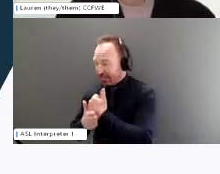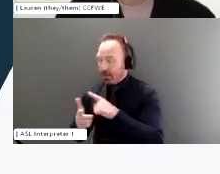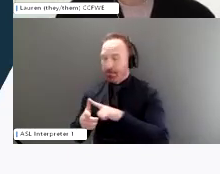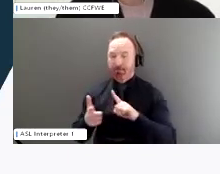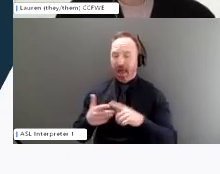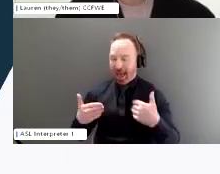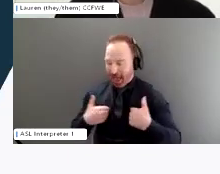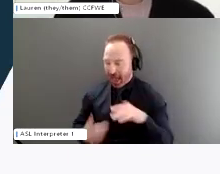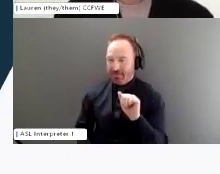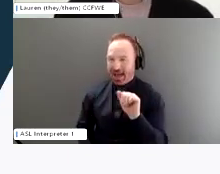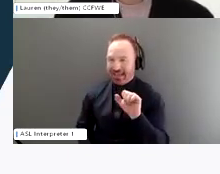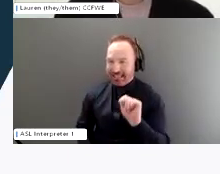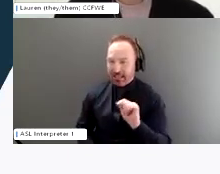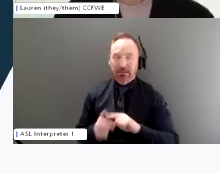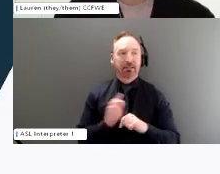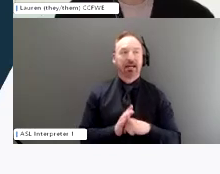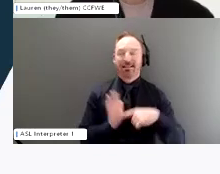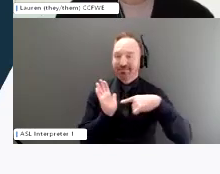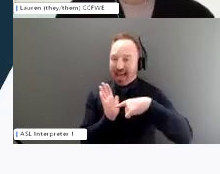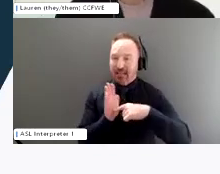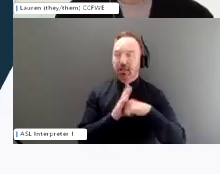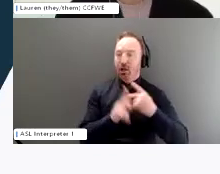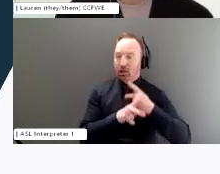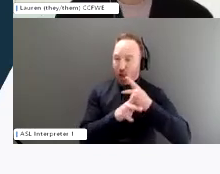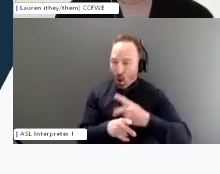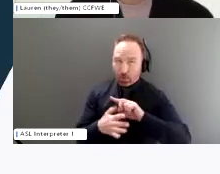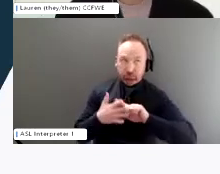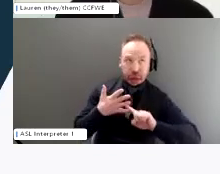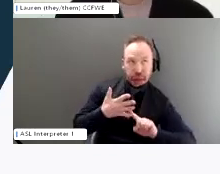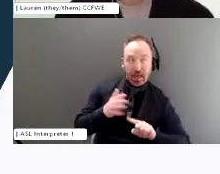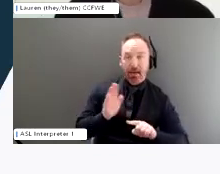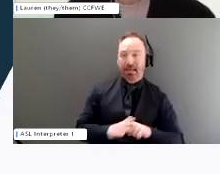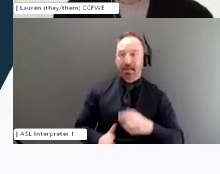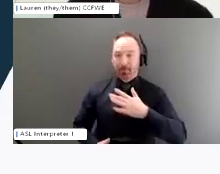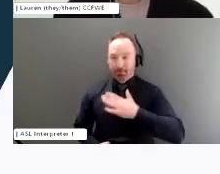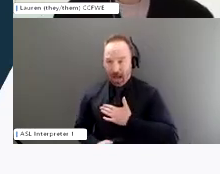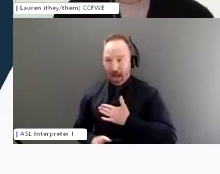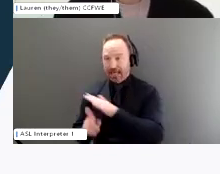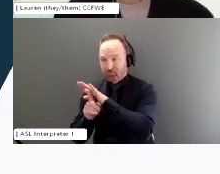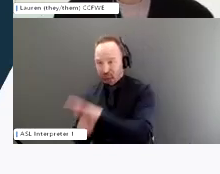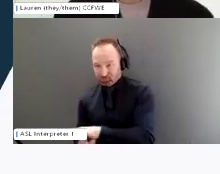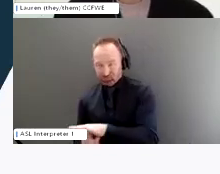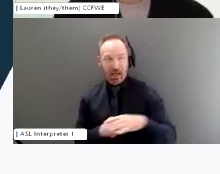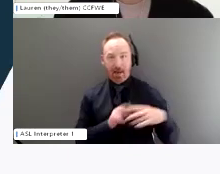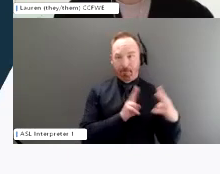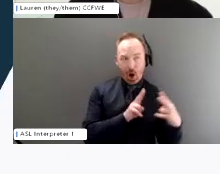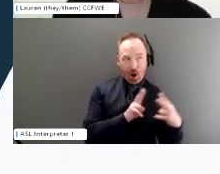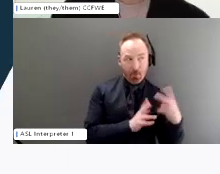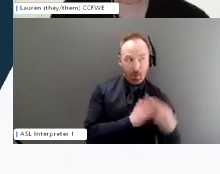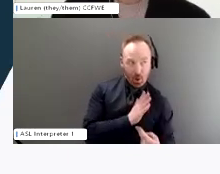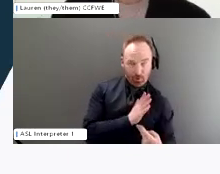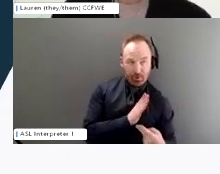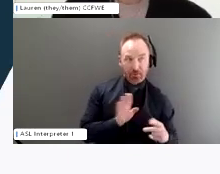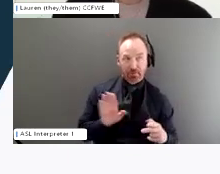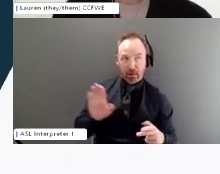debts, loans, and then identifying what's yours and what's joint with your partner. This can just give survivors an idea of what their